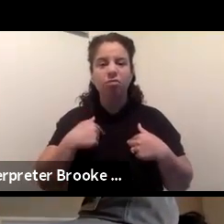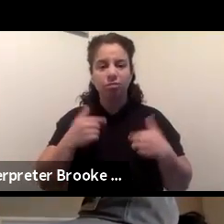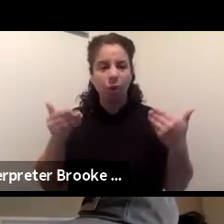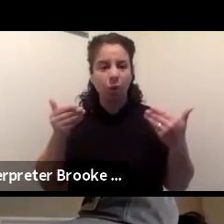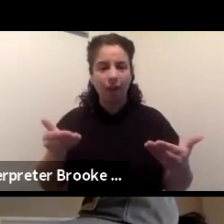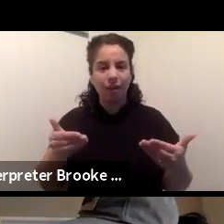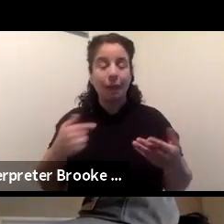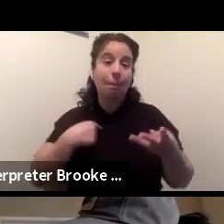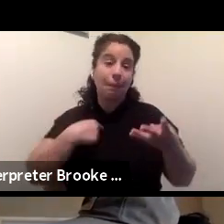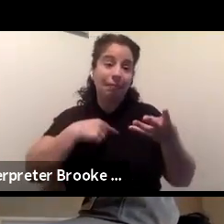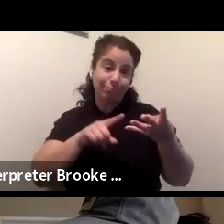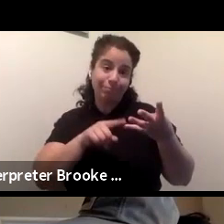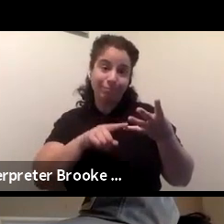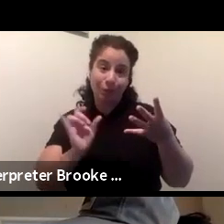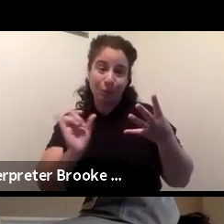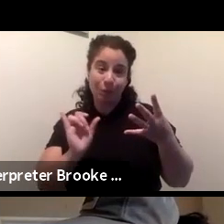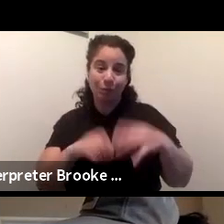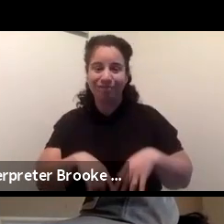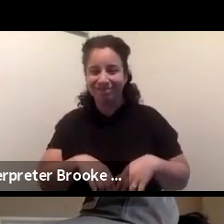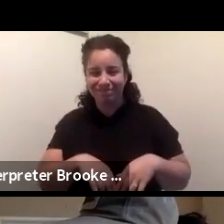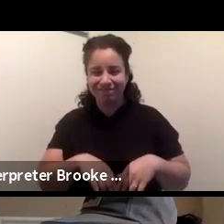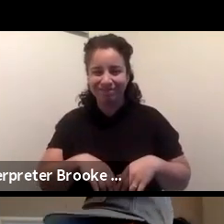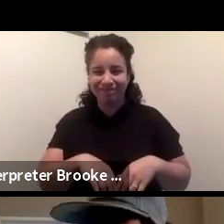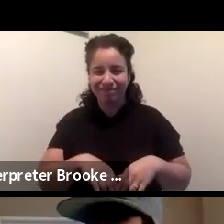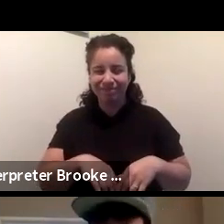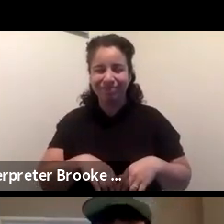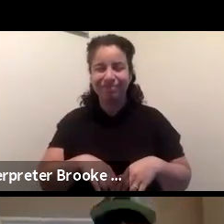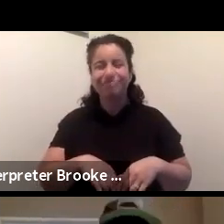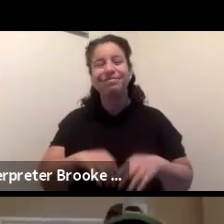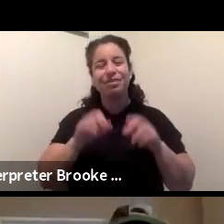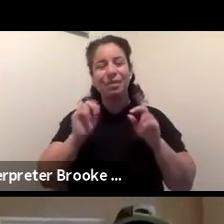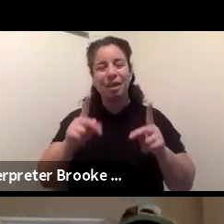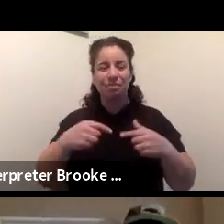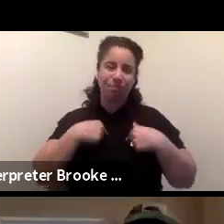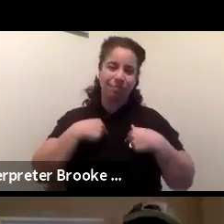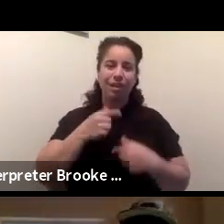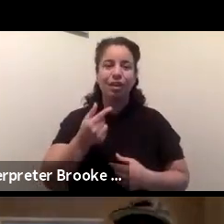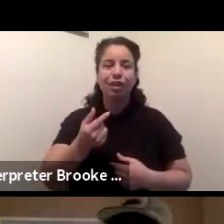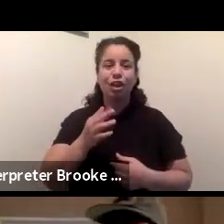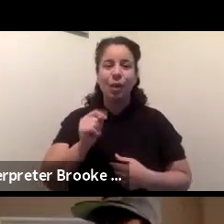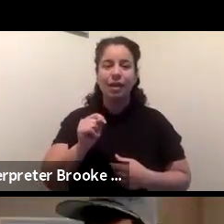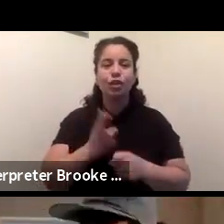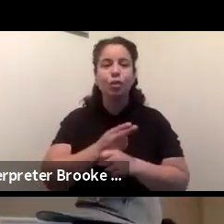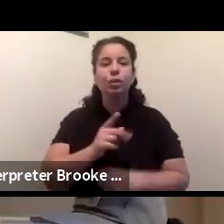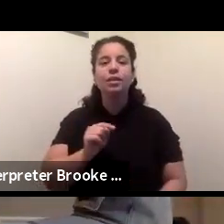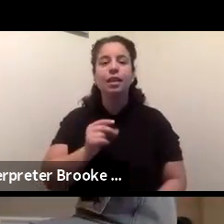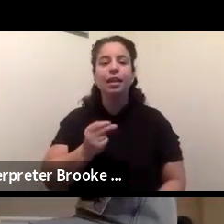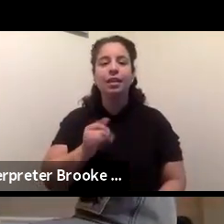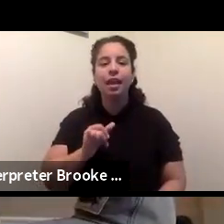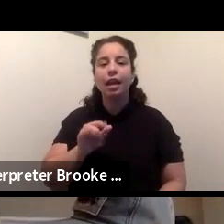And me. Ha, wild card. This is Grant, they, them, Grant